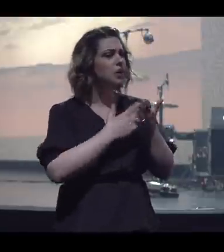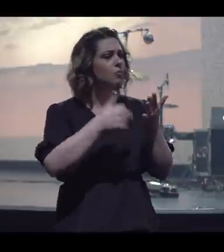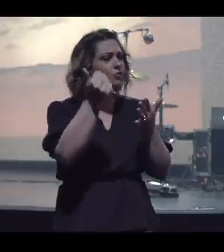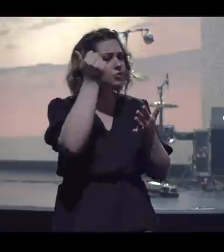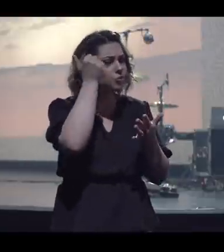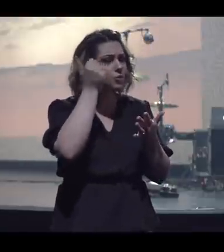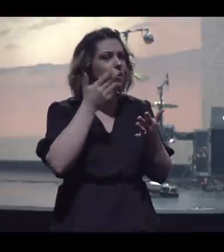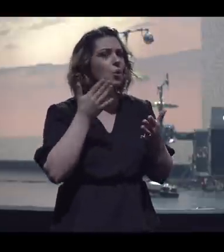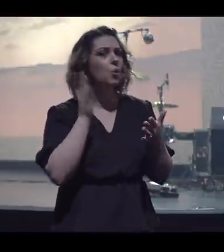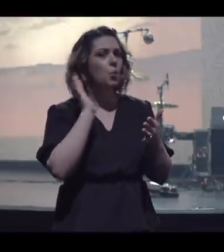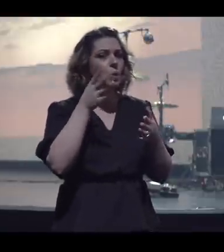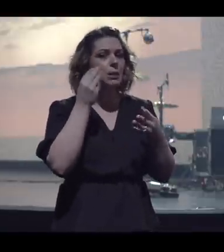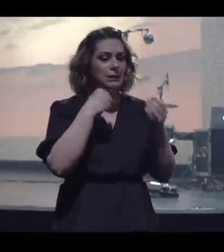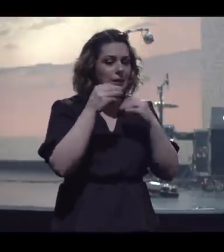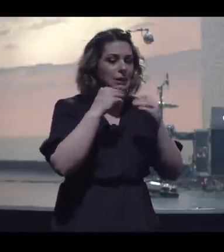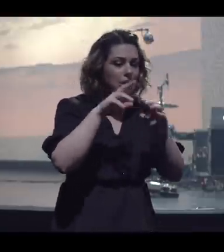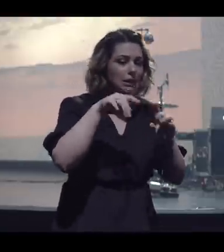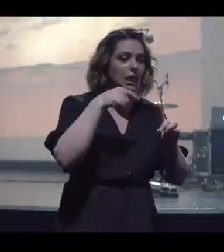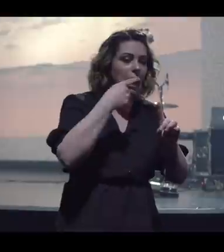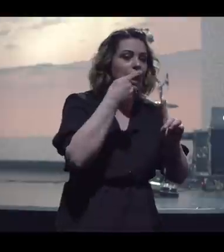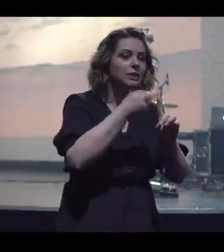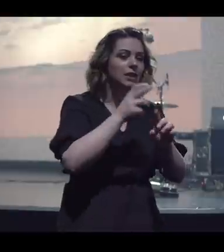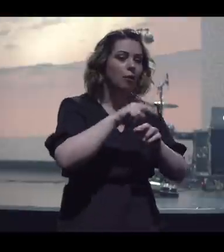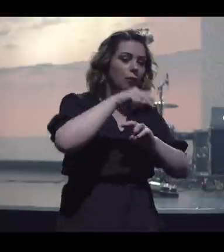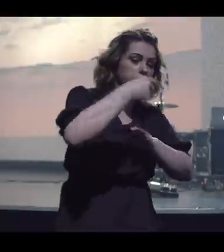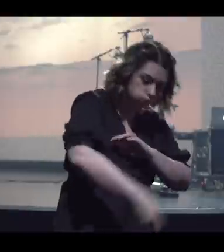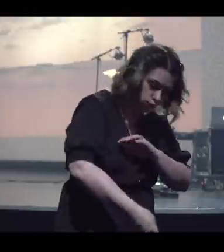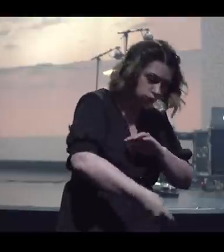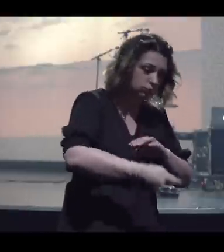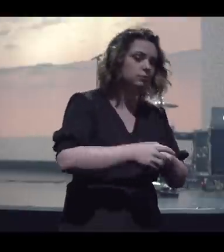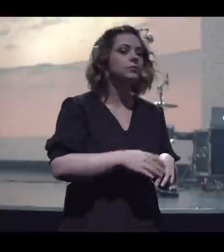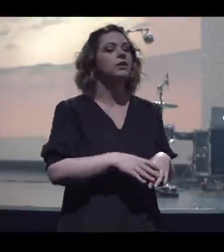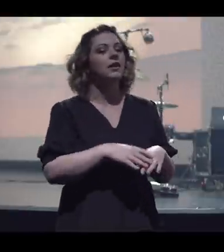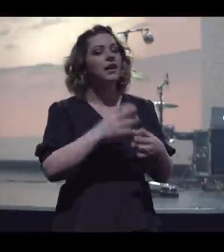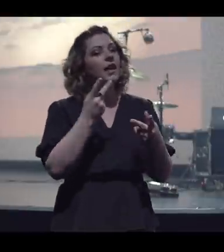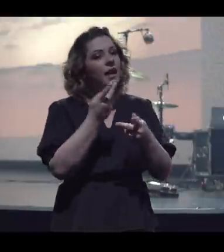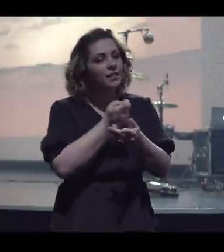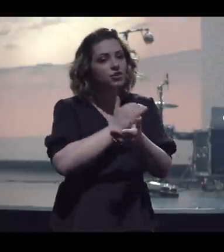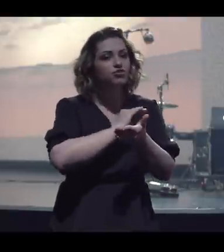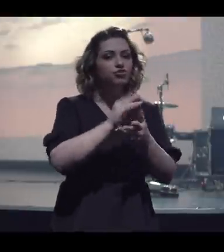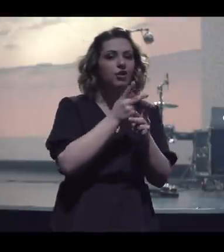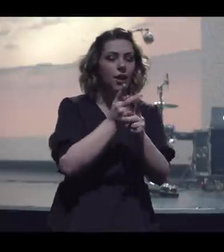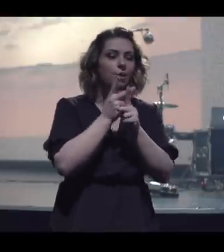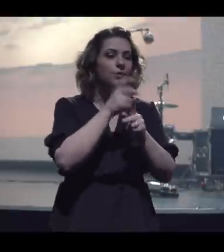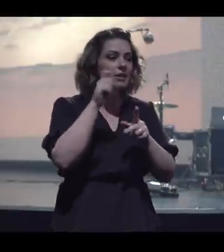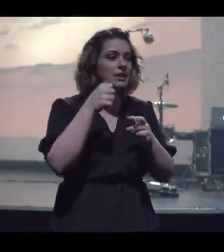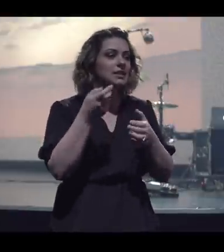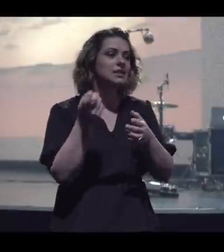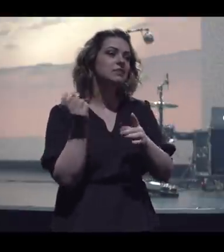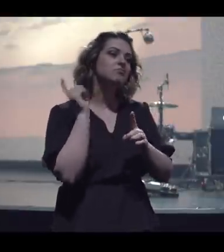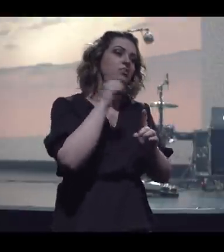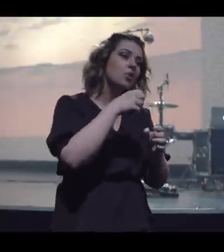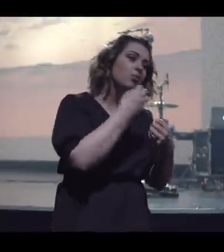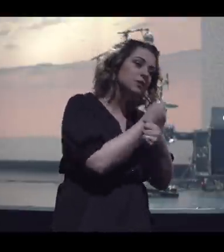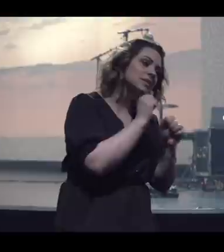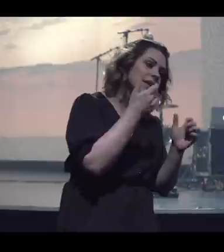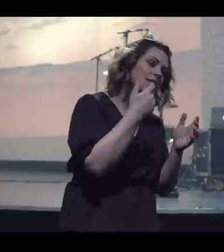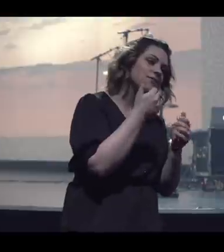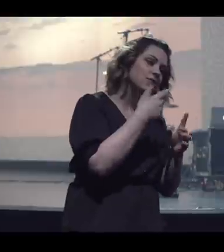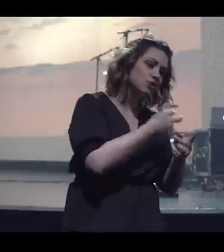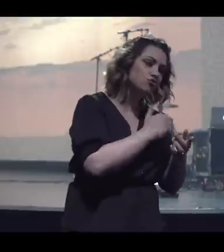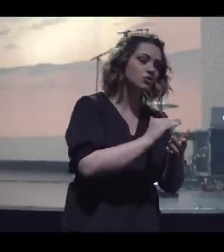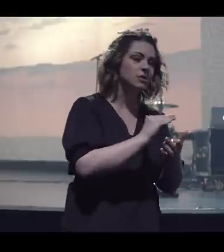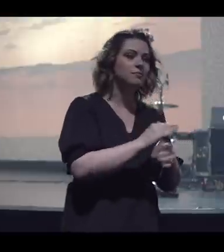cliff. And the shepherd has to come rescue them from the ledge. Or they'll get surrounded by wolves and they'll go, I don't know how I got